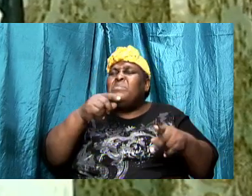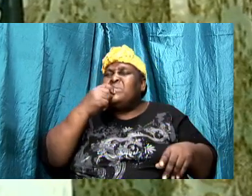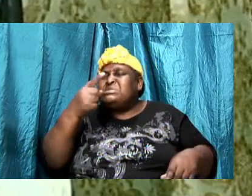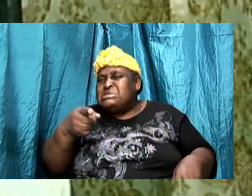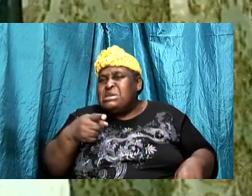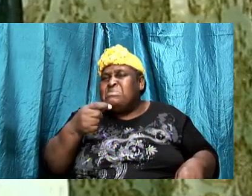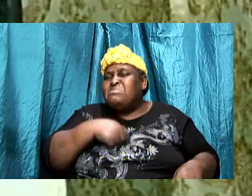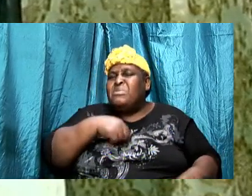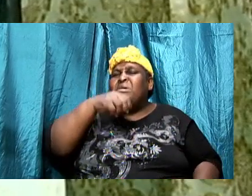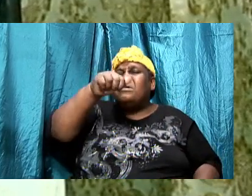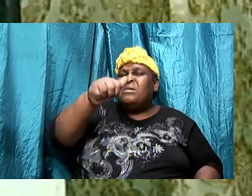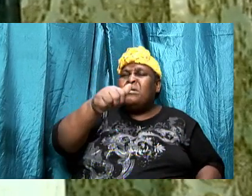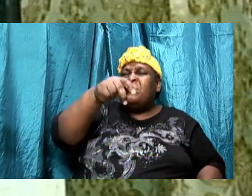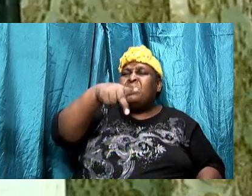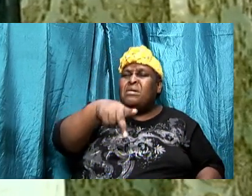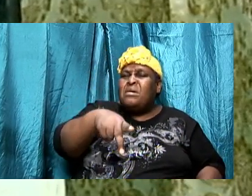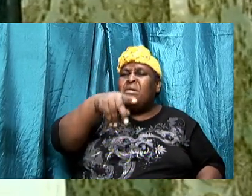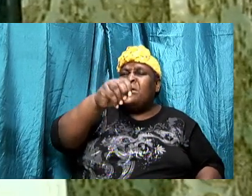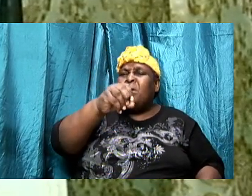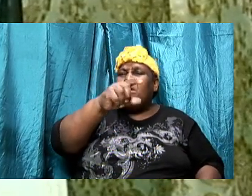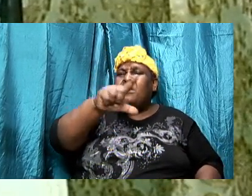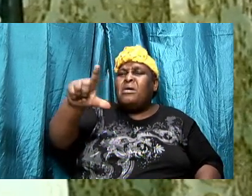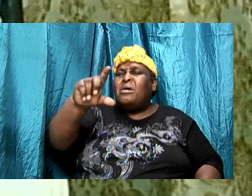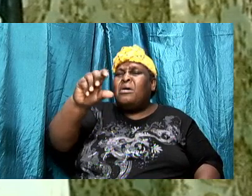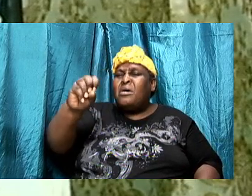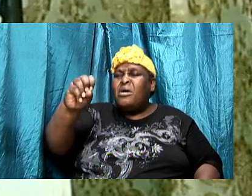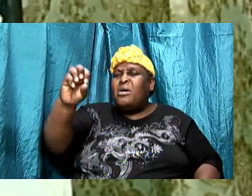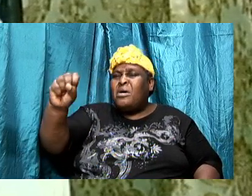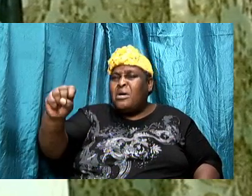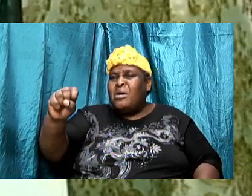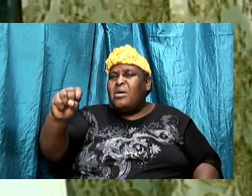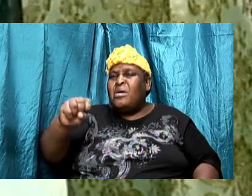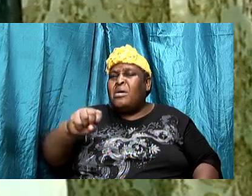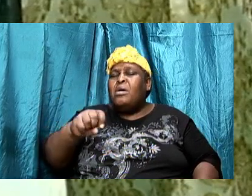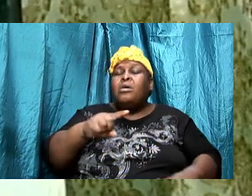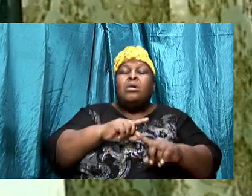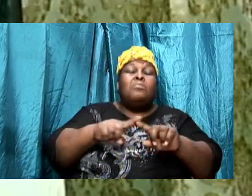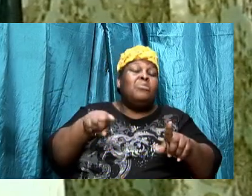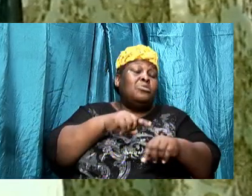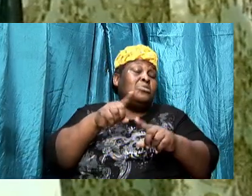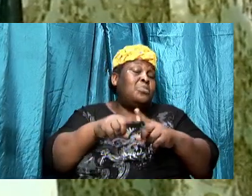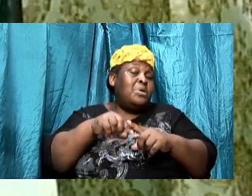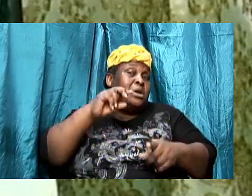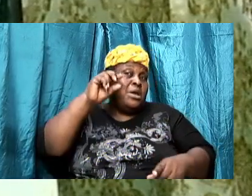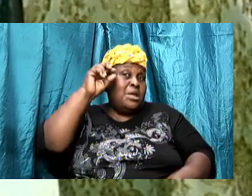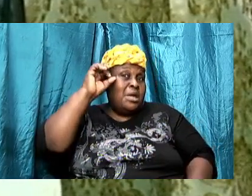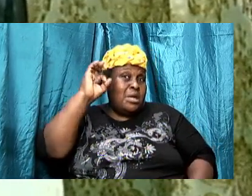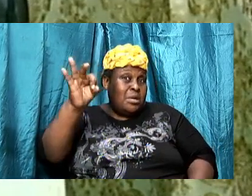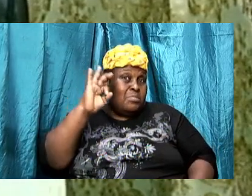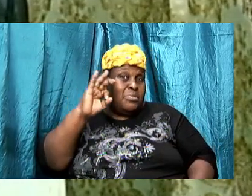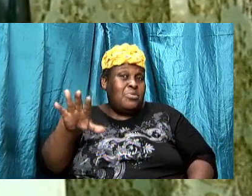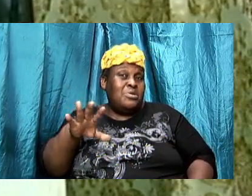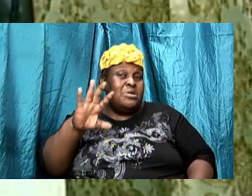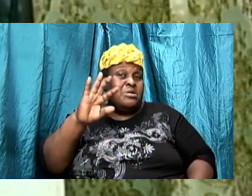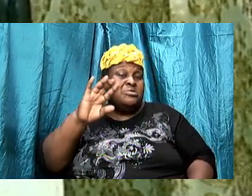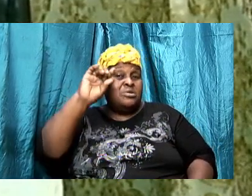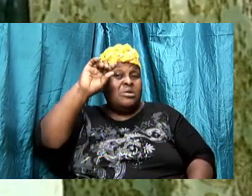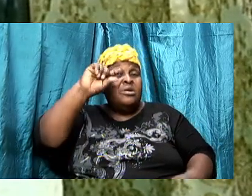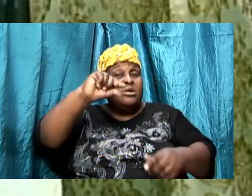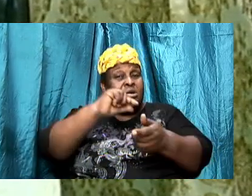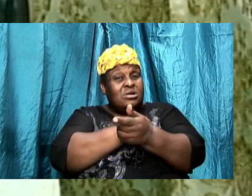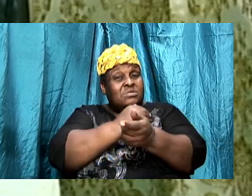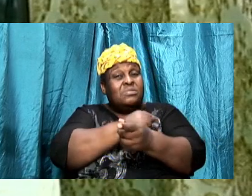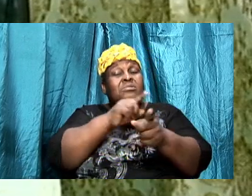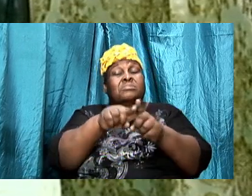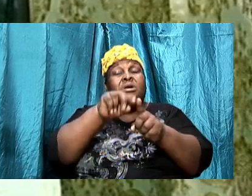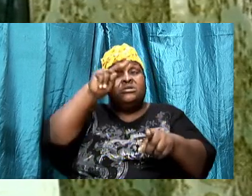preach the gospel, you know, in a way that Paul did, then we will end up winning people unto